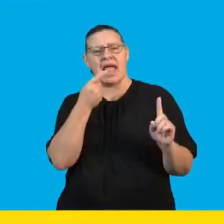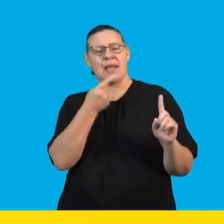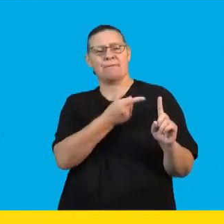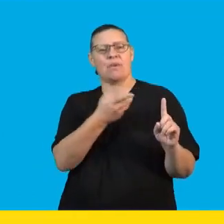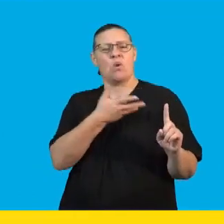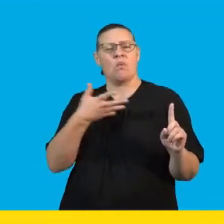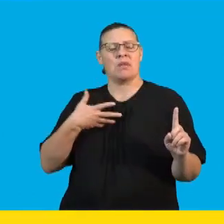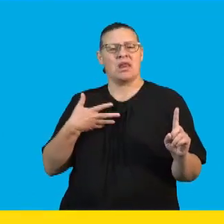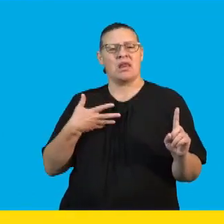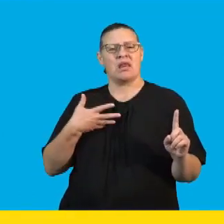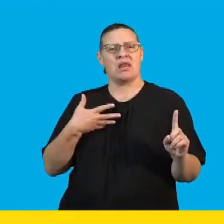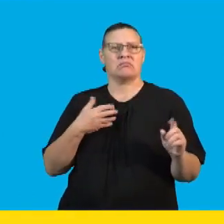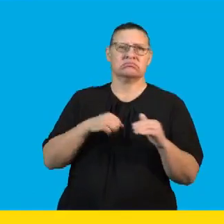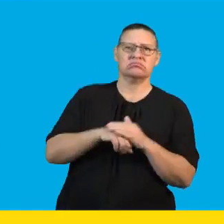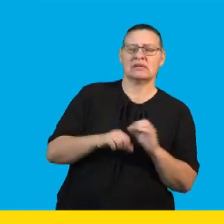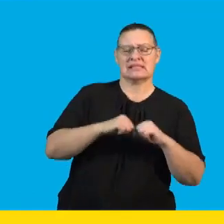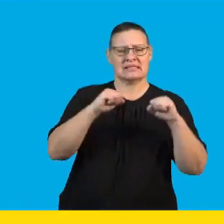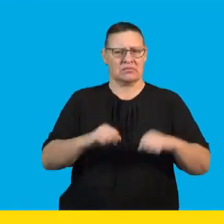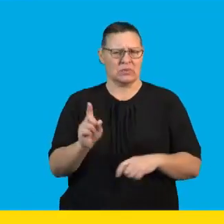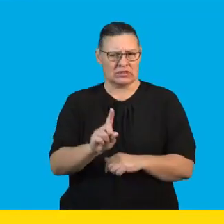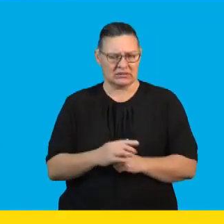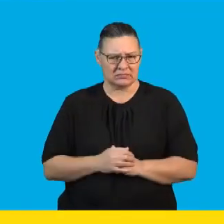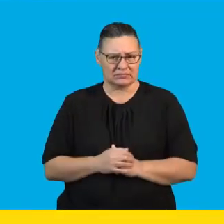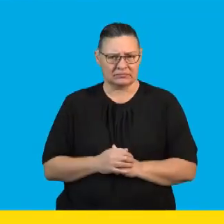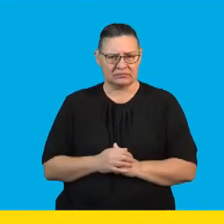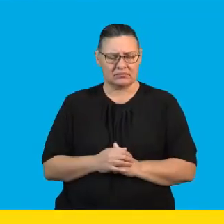What is the aim of the female reproductive system?